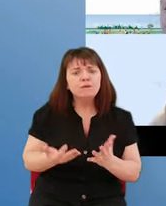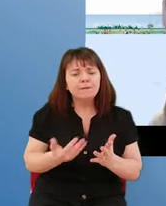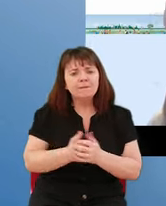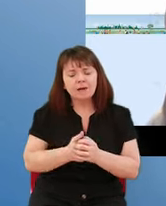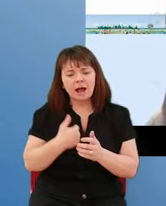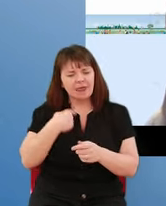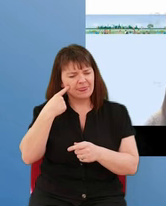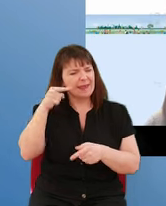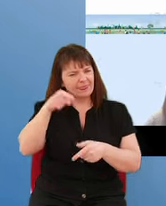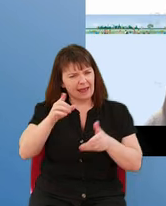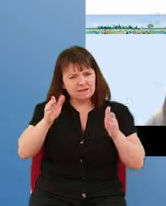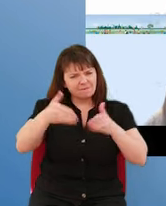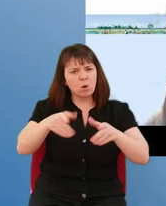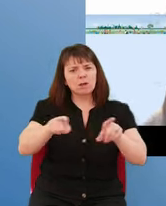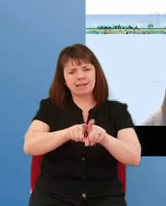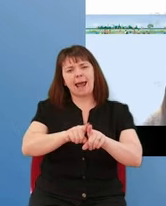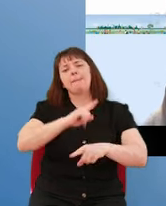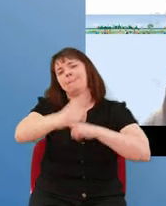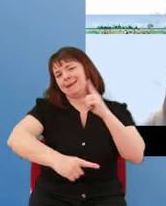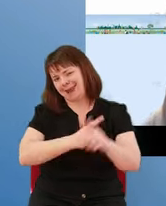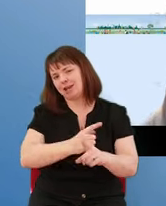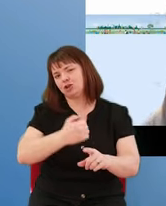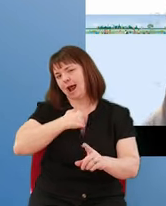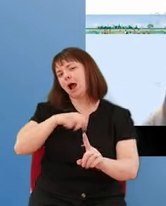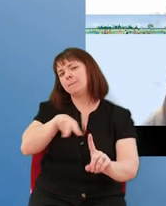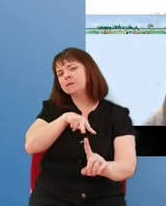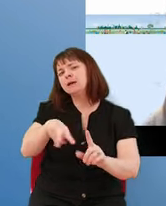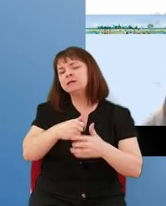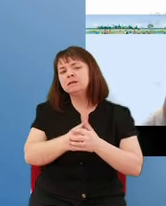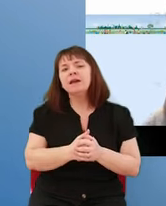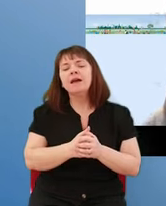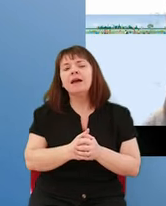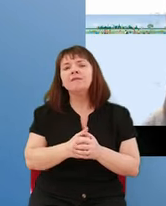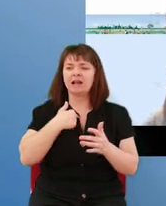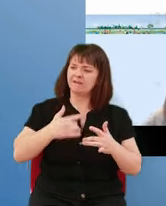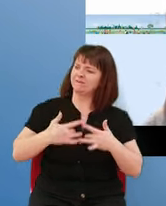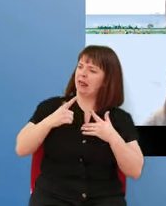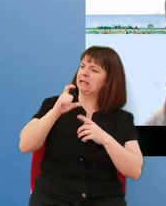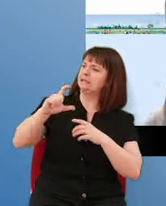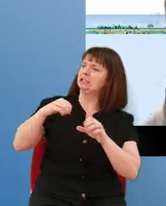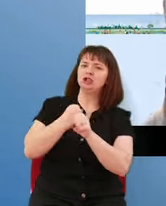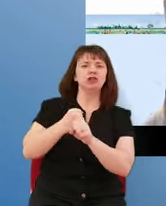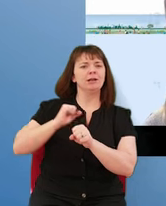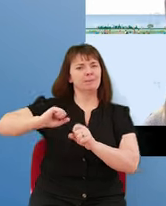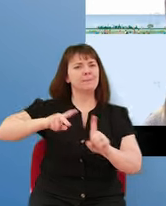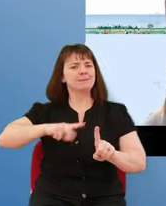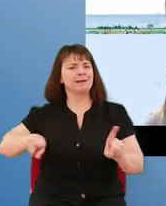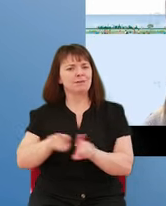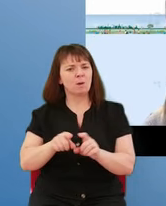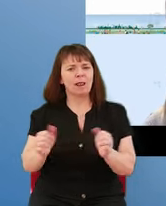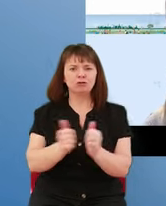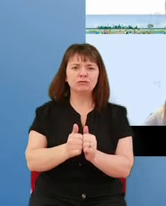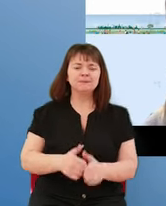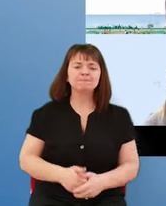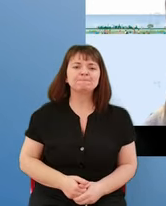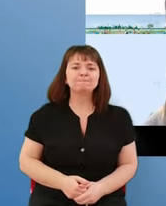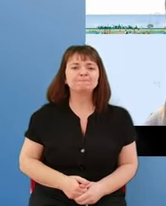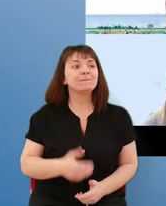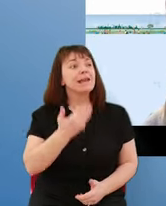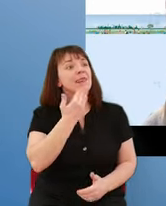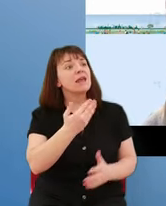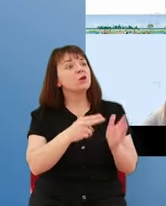Thank you, Naomi. Tracy? Yeah, thank you. Really good to hear about the kind of the process in place